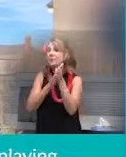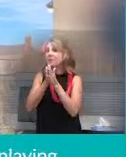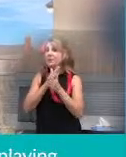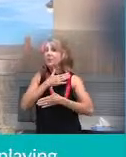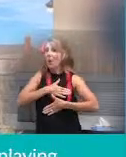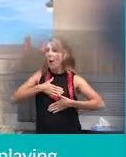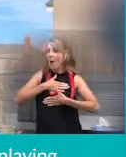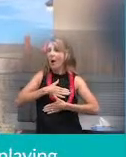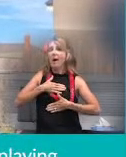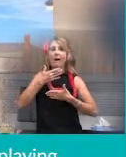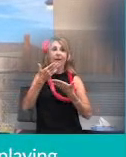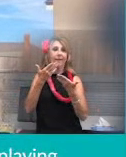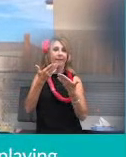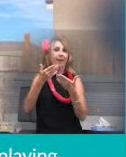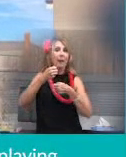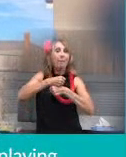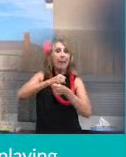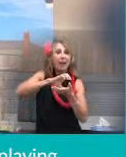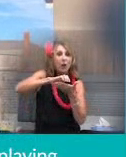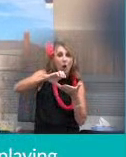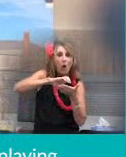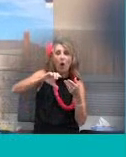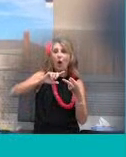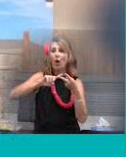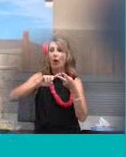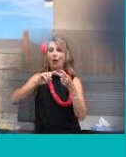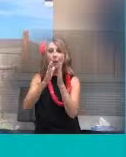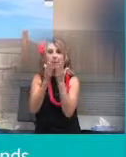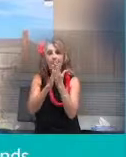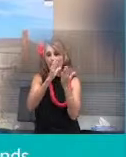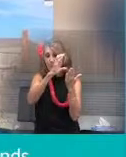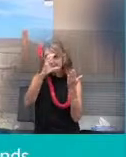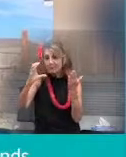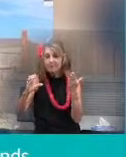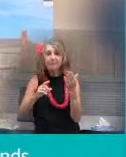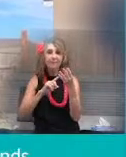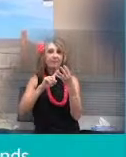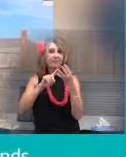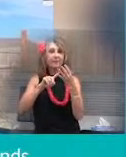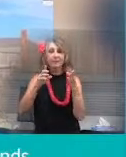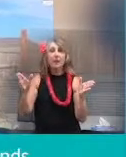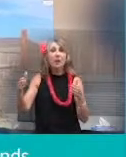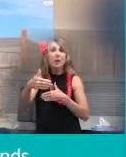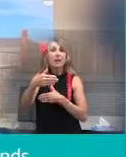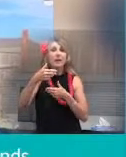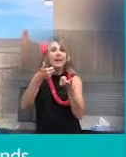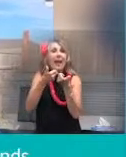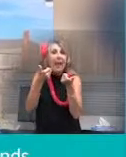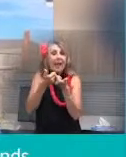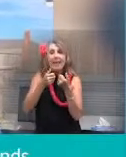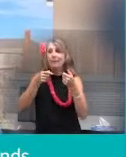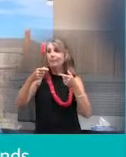hobbies, such as card making, scrapbooking, playing board games, reading, and socializing with friends.